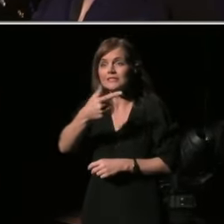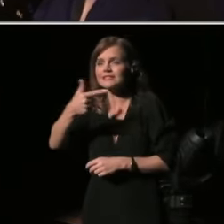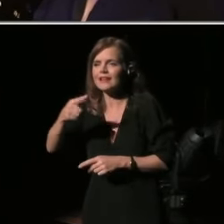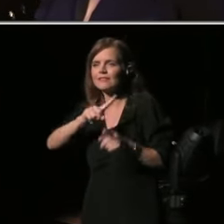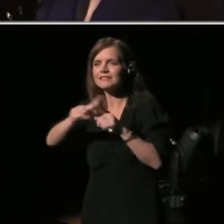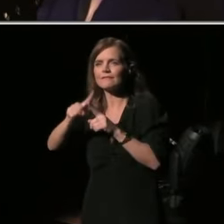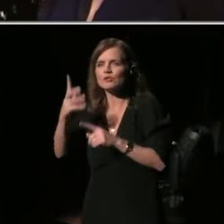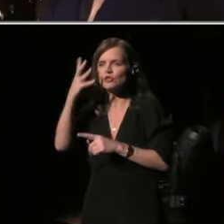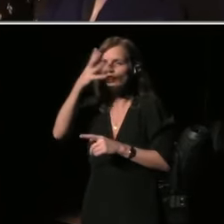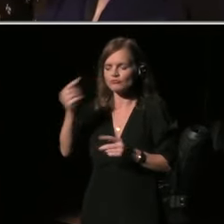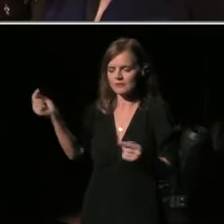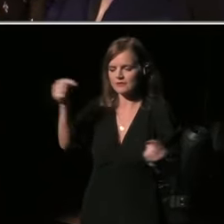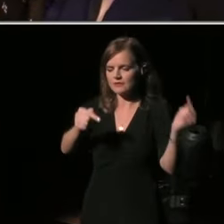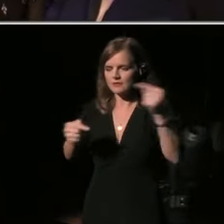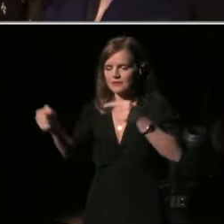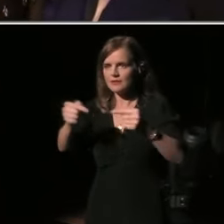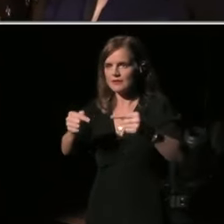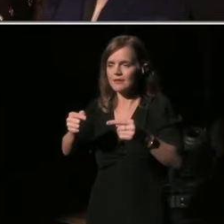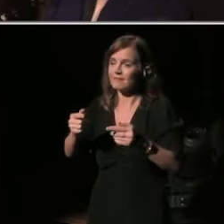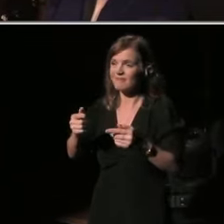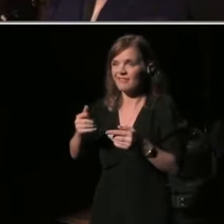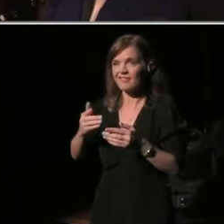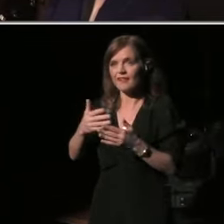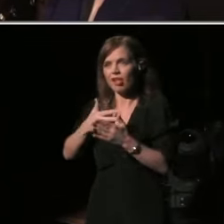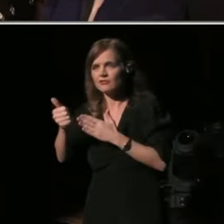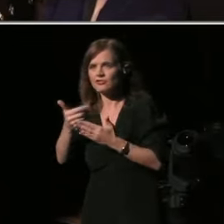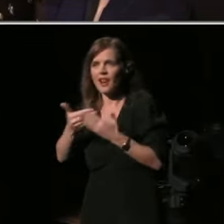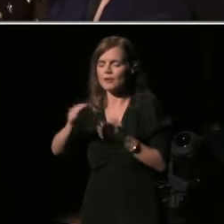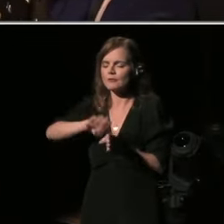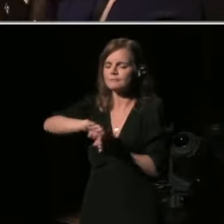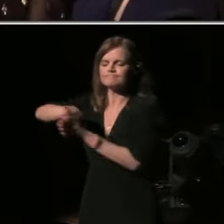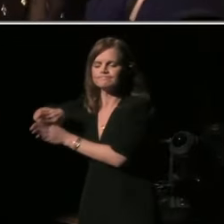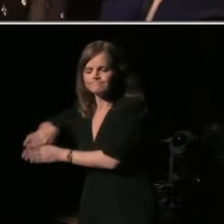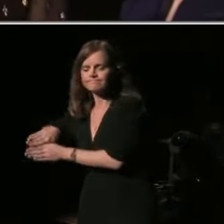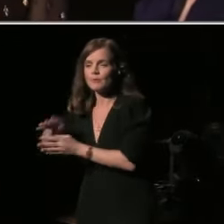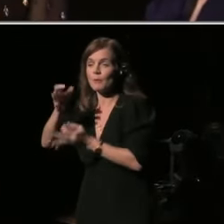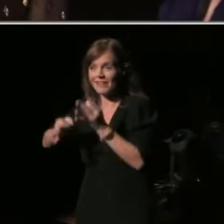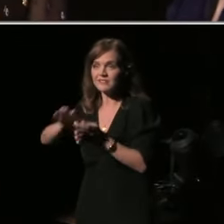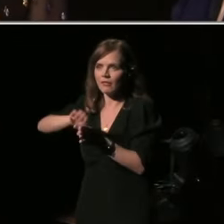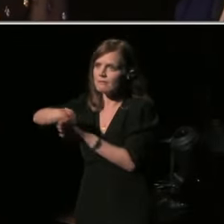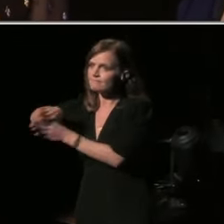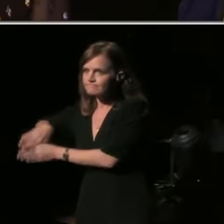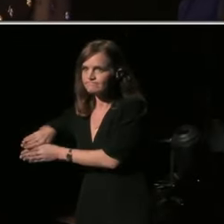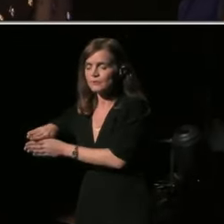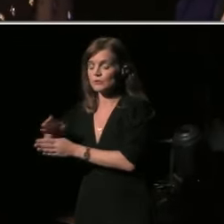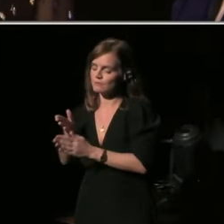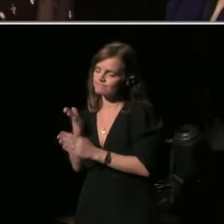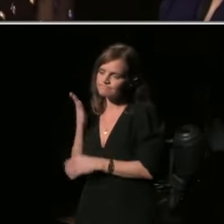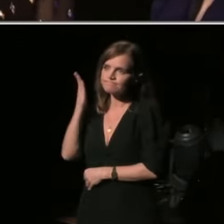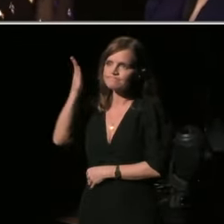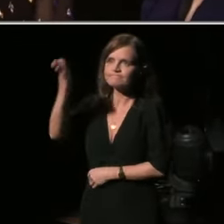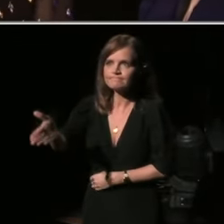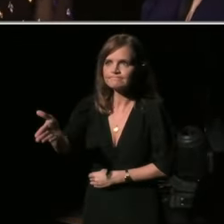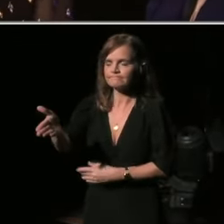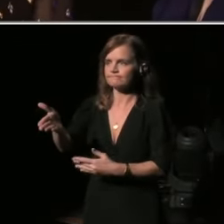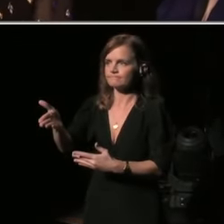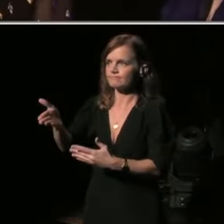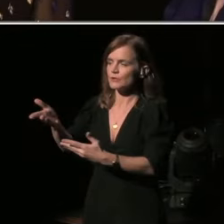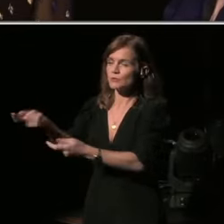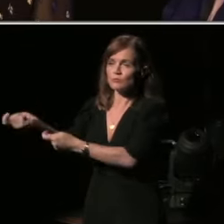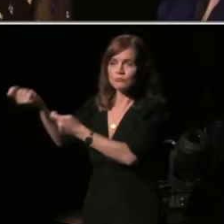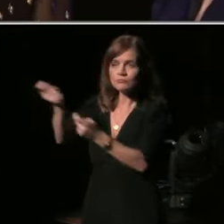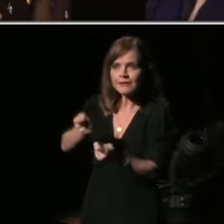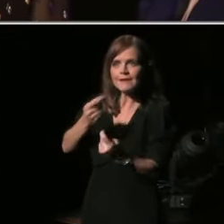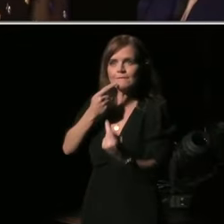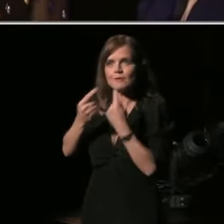together, put aside cultural and language, political differences to go out there, to bring